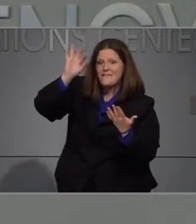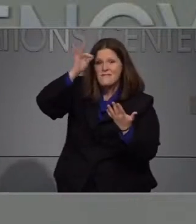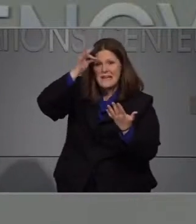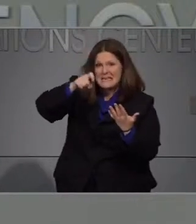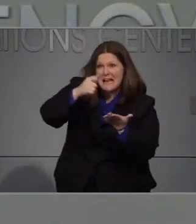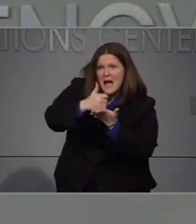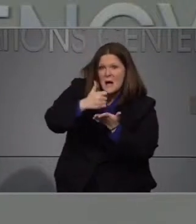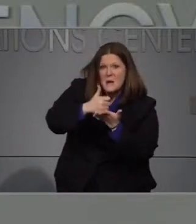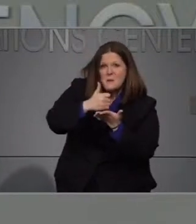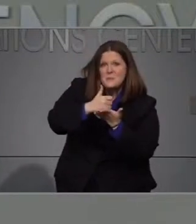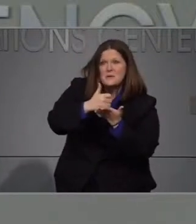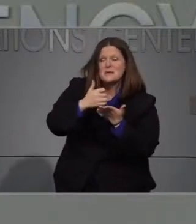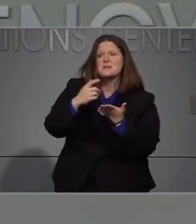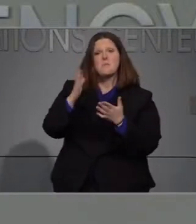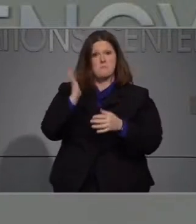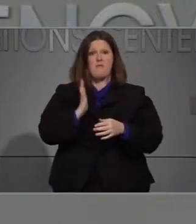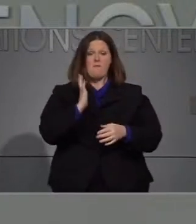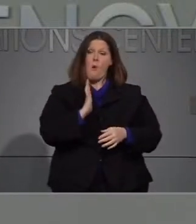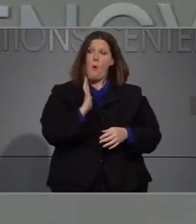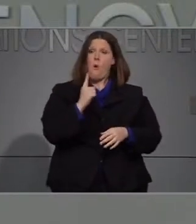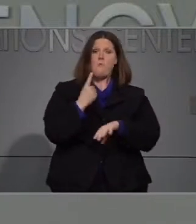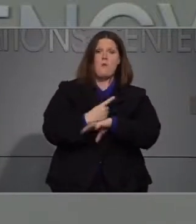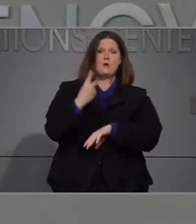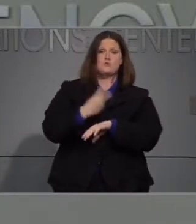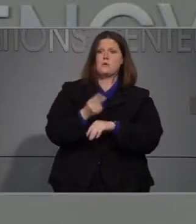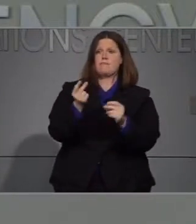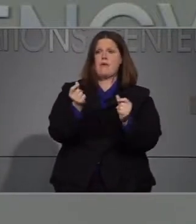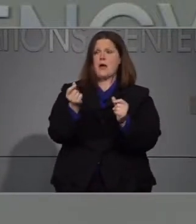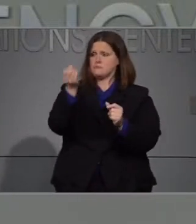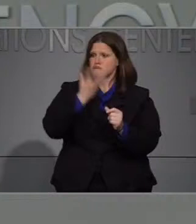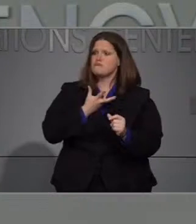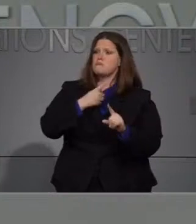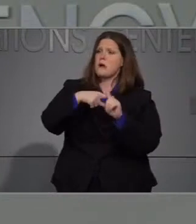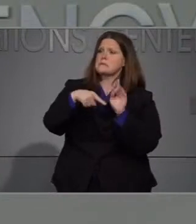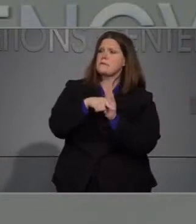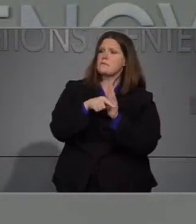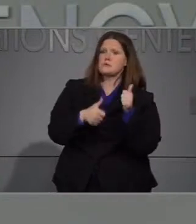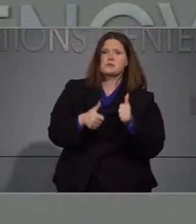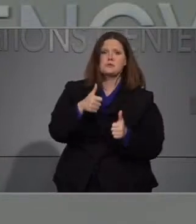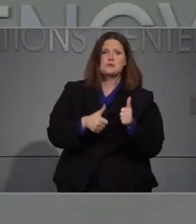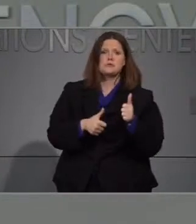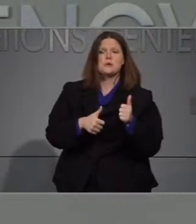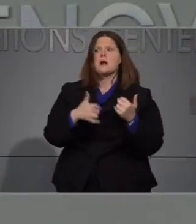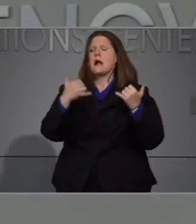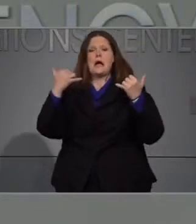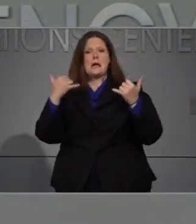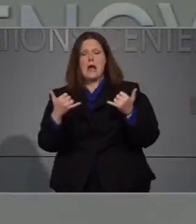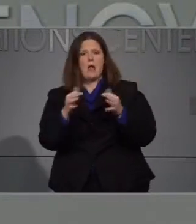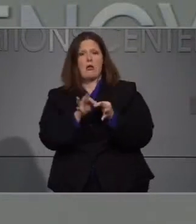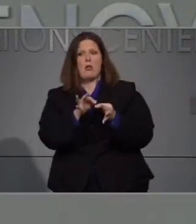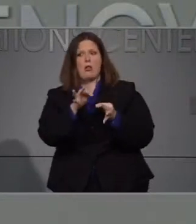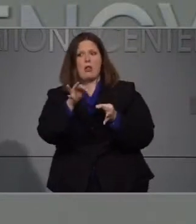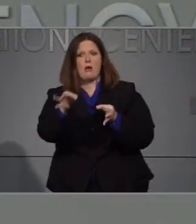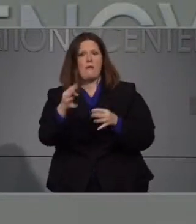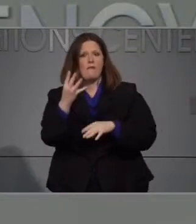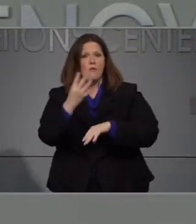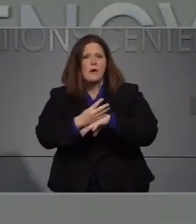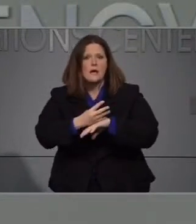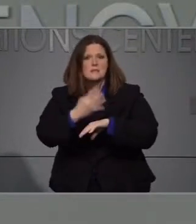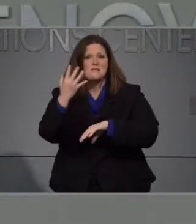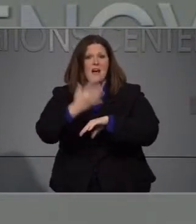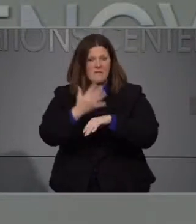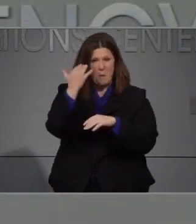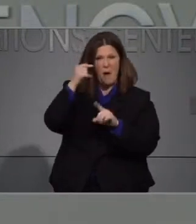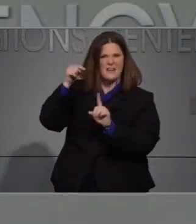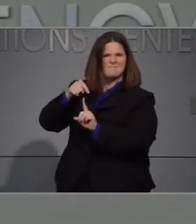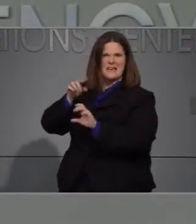in 24 hours, 48 hours. Now we're seeing 5 to 6 days sometimes before people are getting their results back. That's not good.